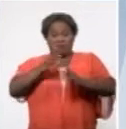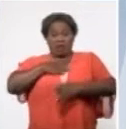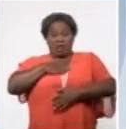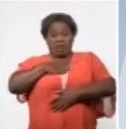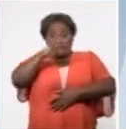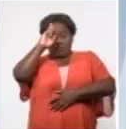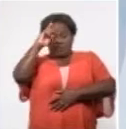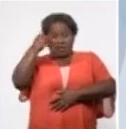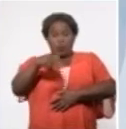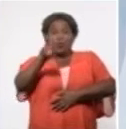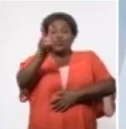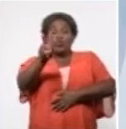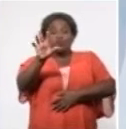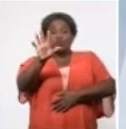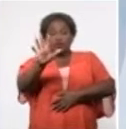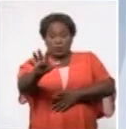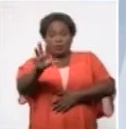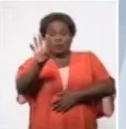we analyzed